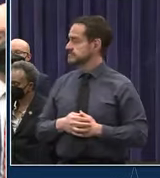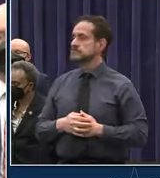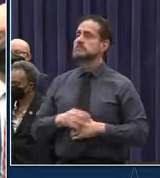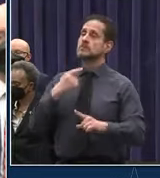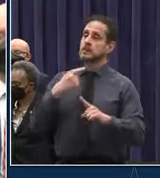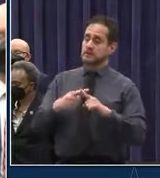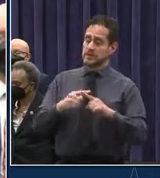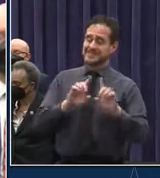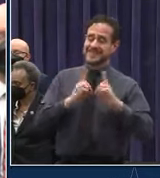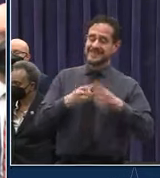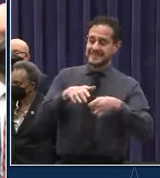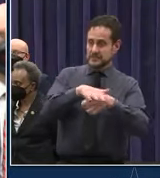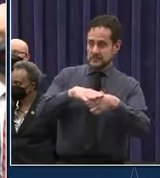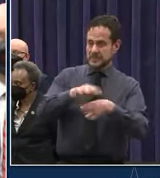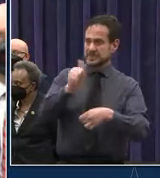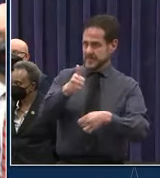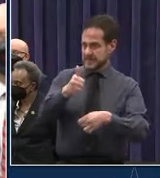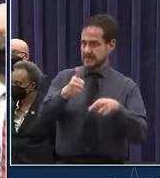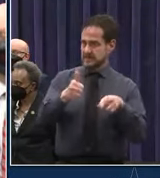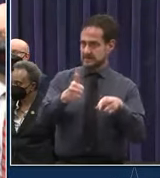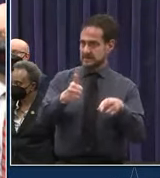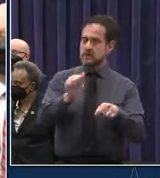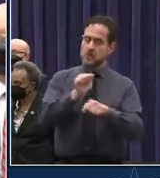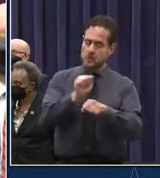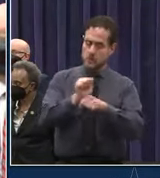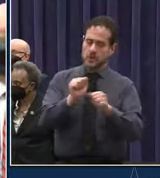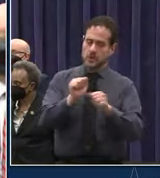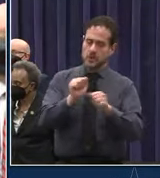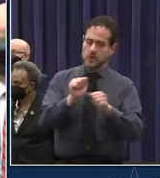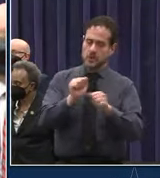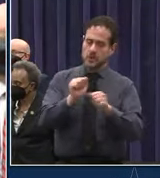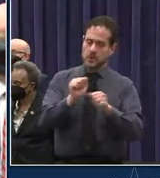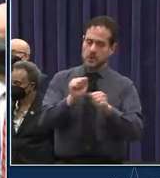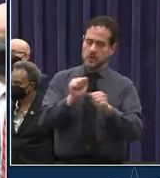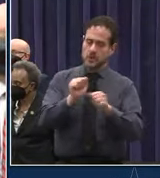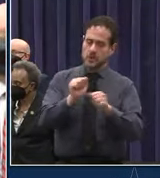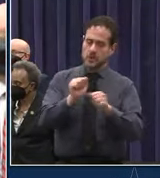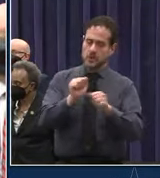officers in the 10th District who worked with all the homicide detectives and with the